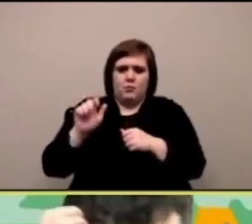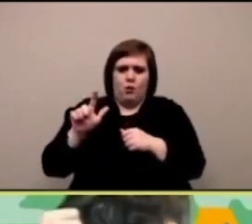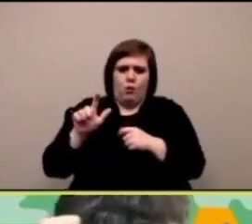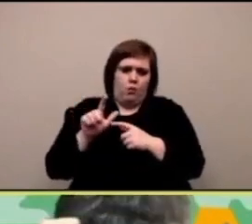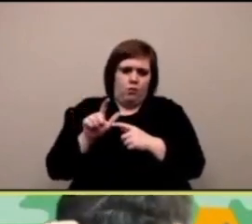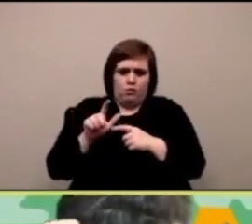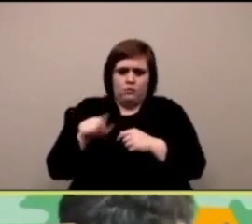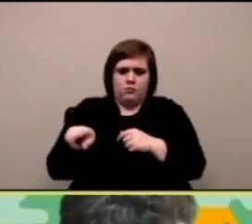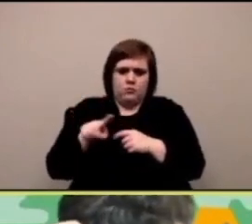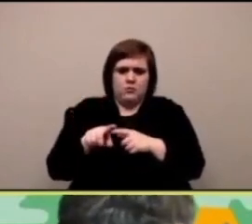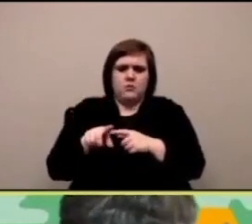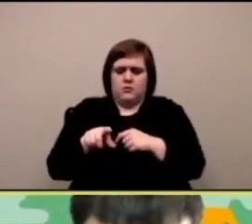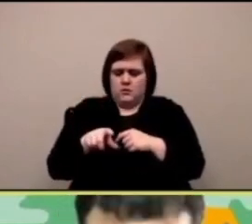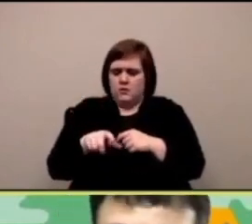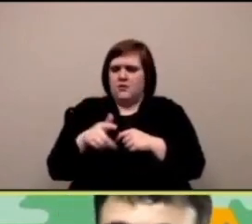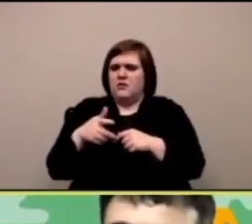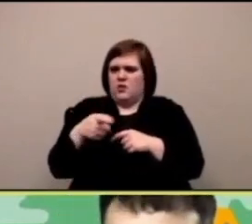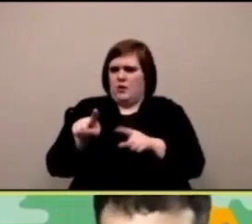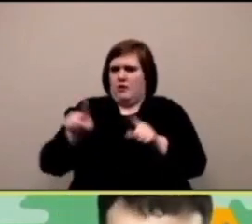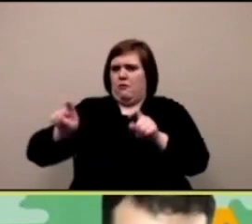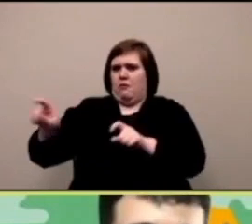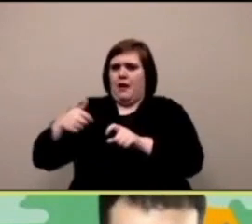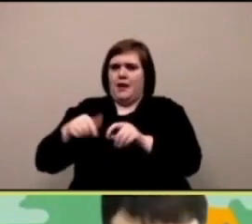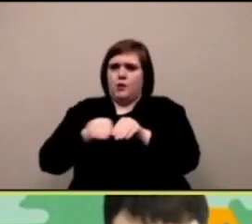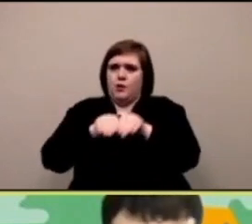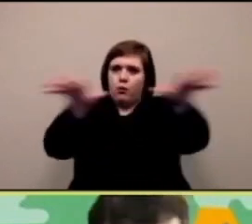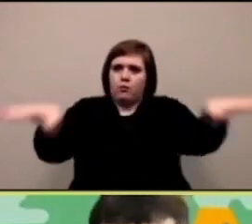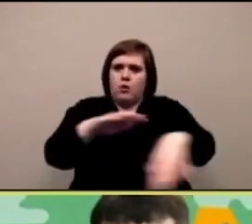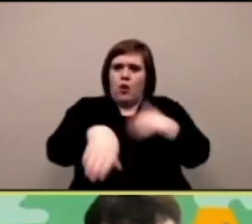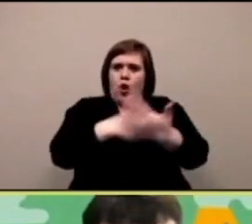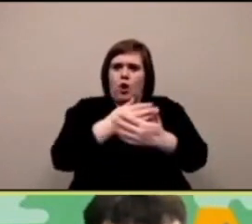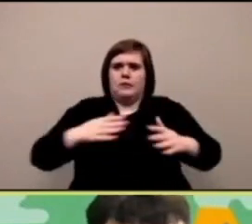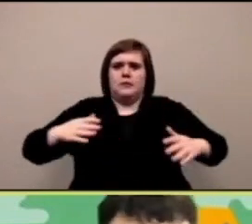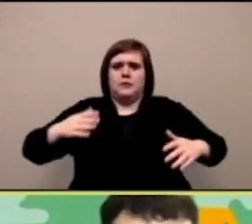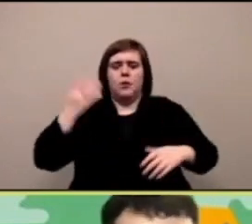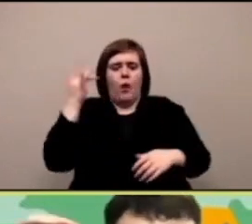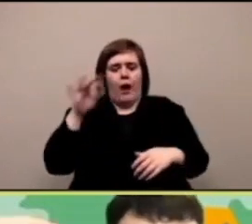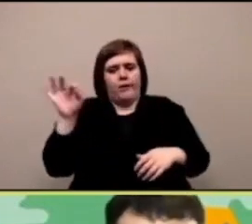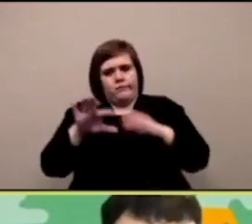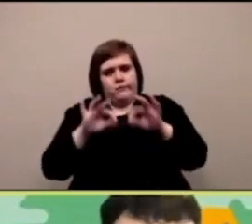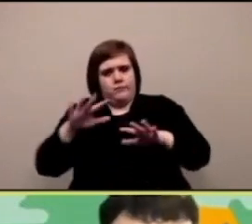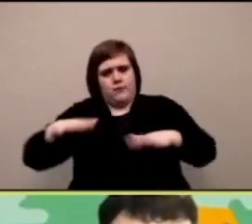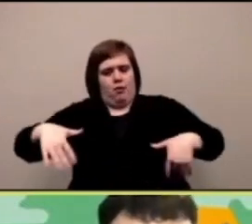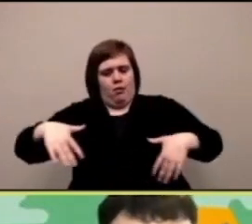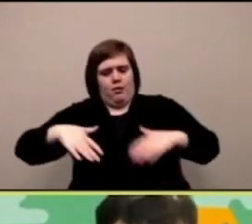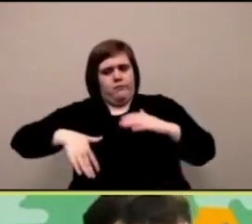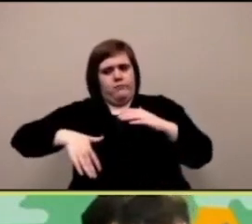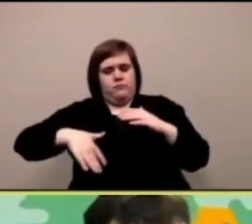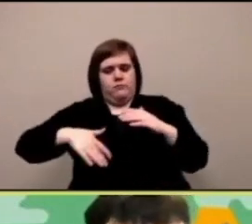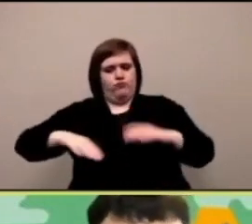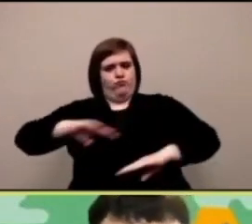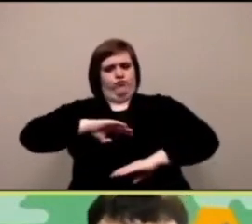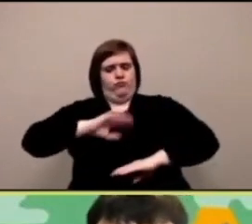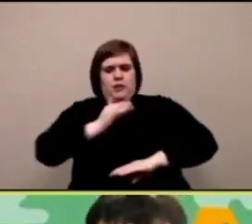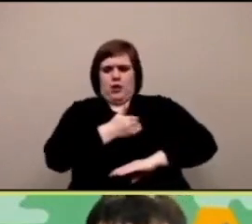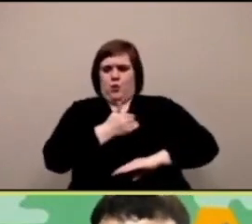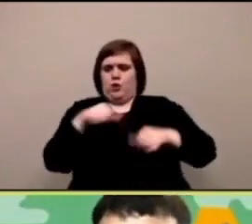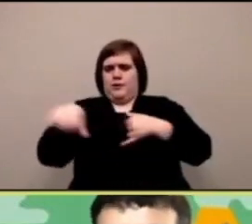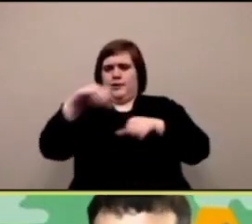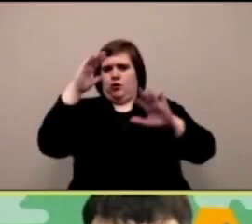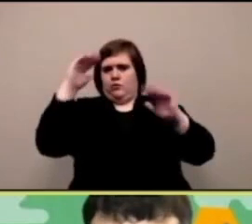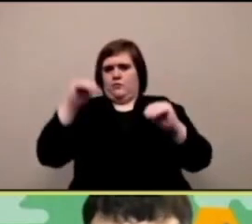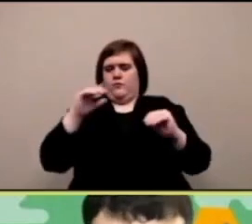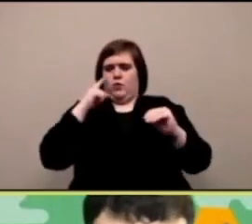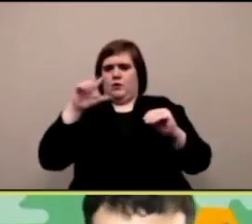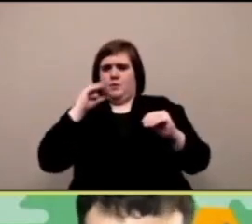I definitely don't want this to spread widely for the reasons I said. It's not fully up to Scratch standards as an experience, so we're